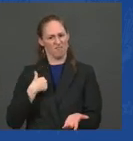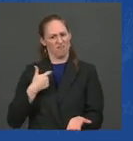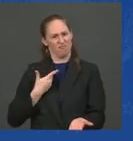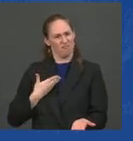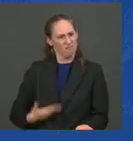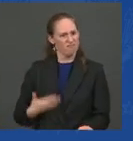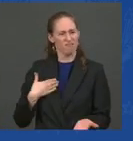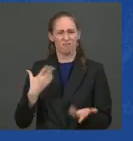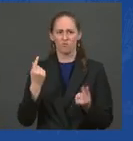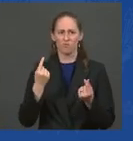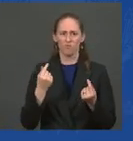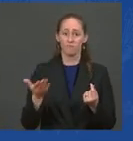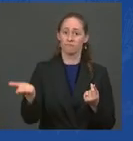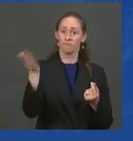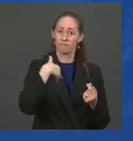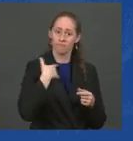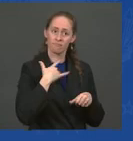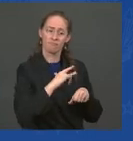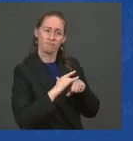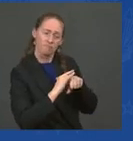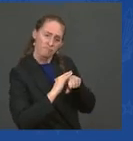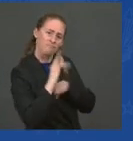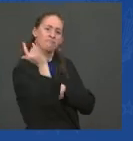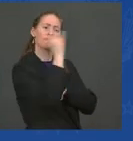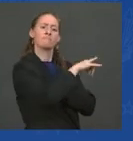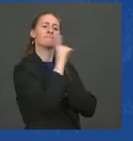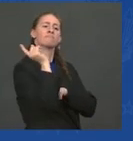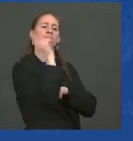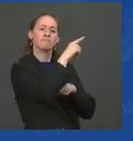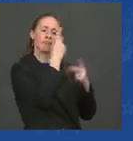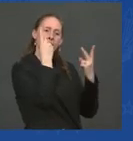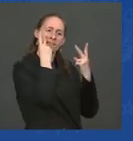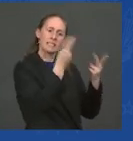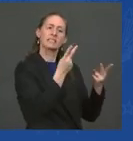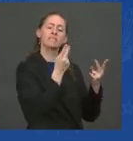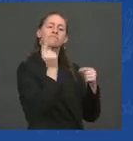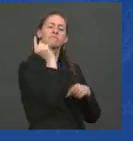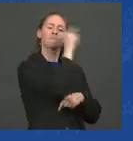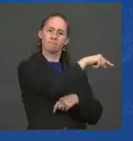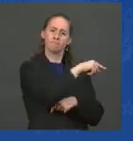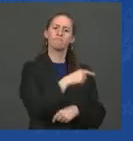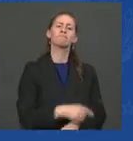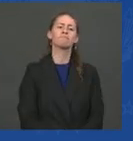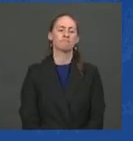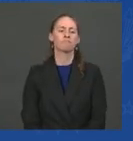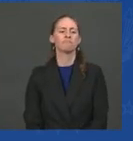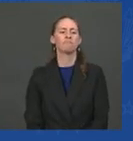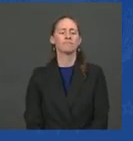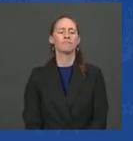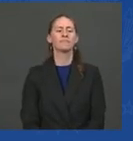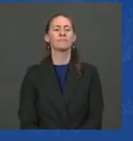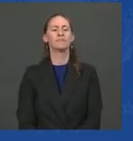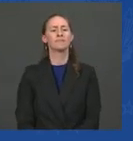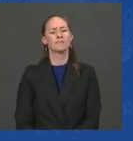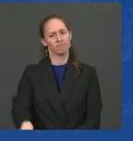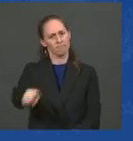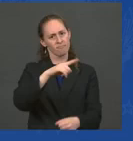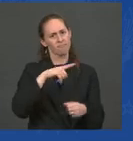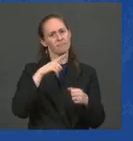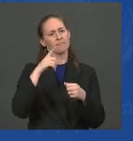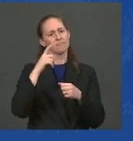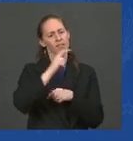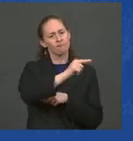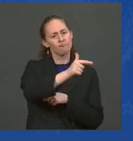aircraft and fly to Dachau, one at a time, at age 15.